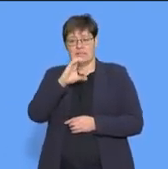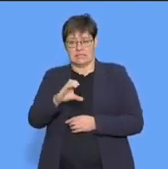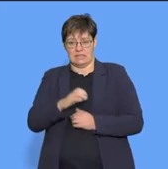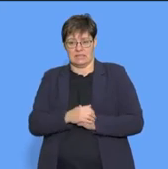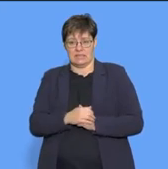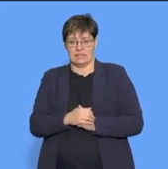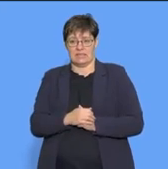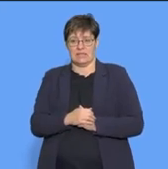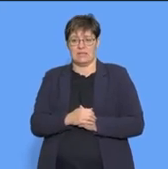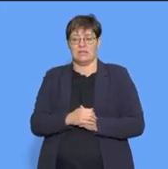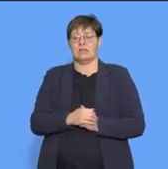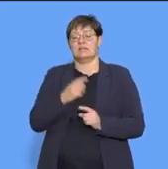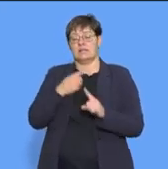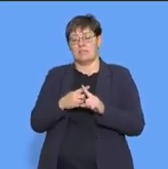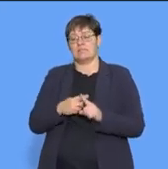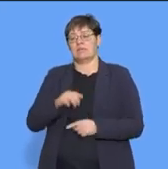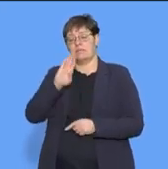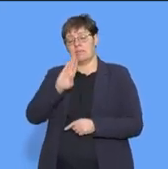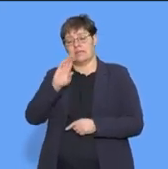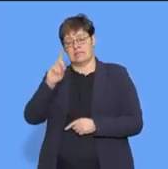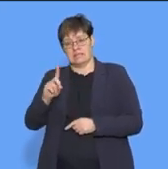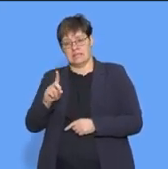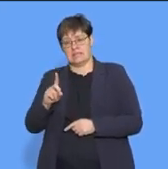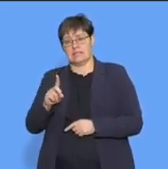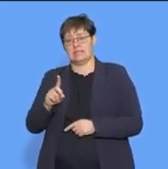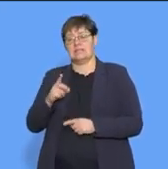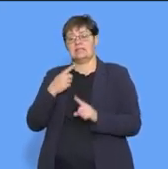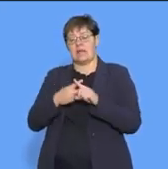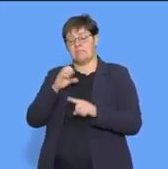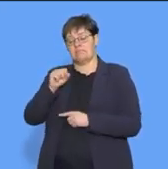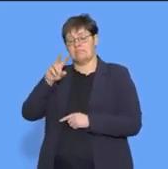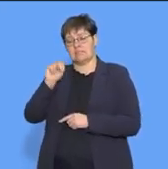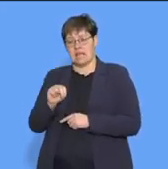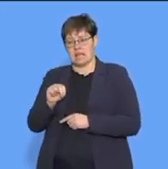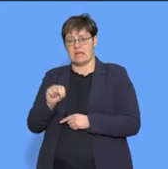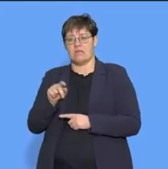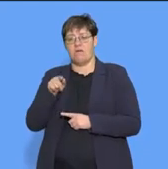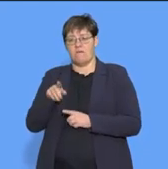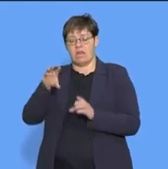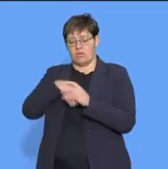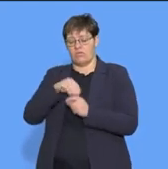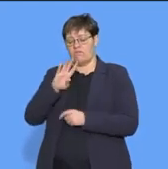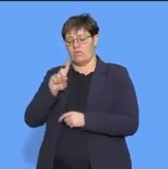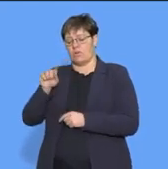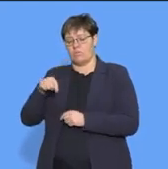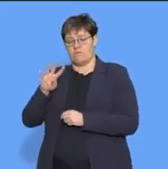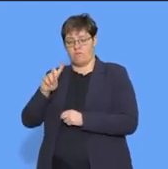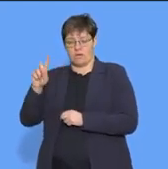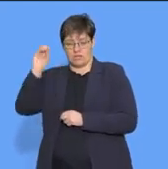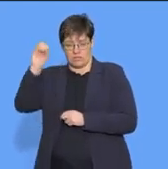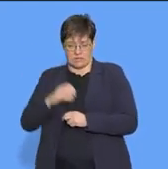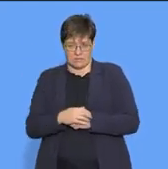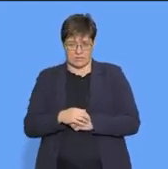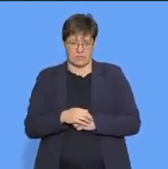half BC times BD times the sine of the included